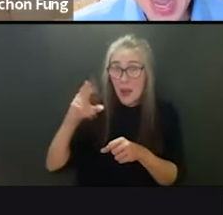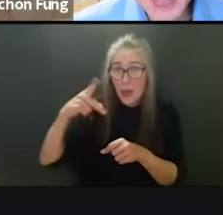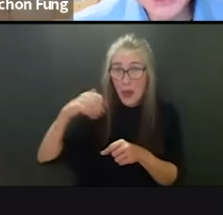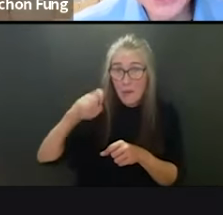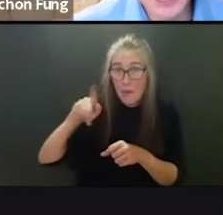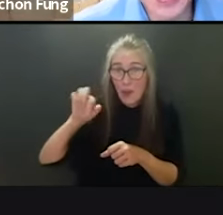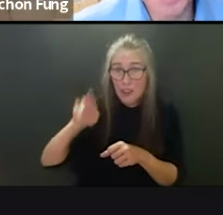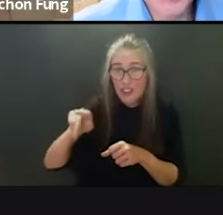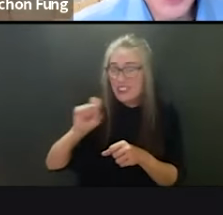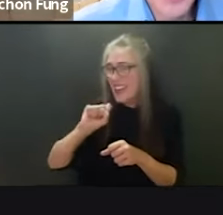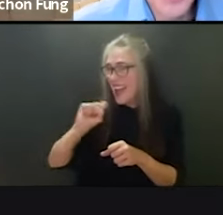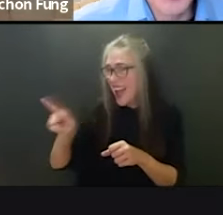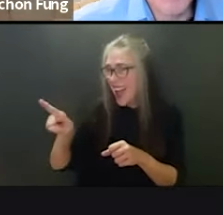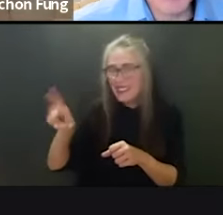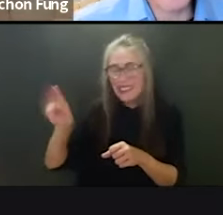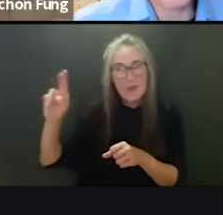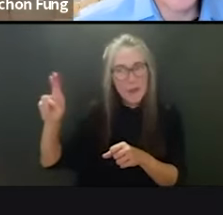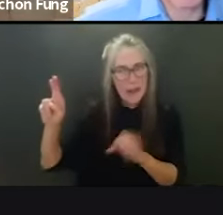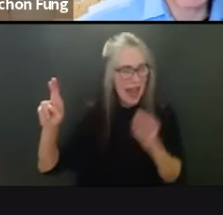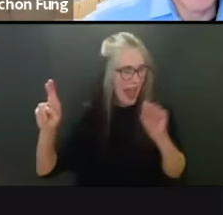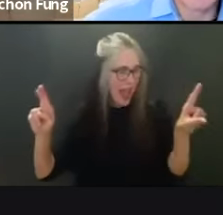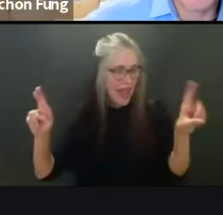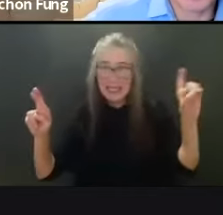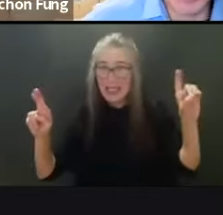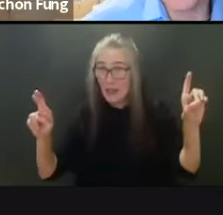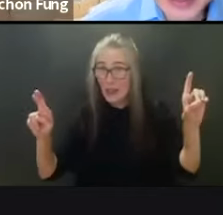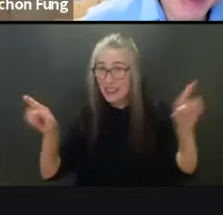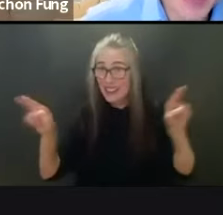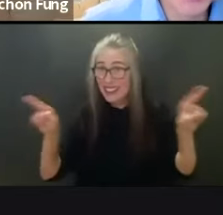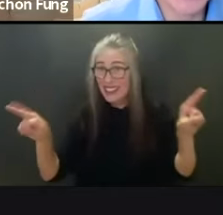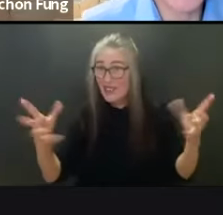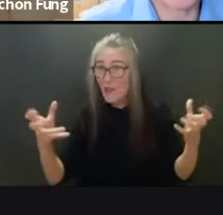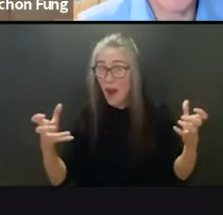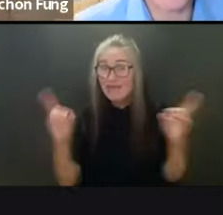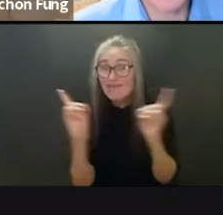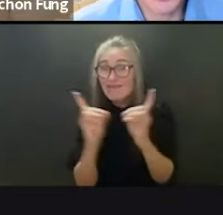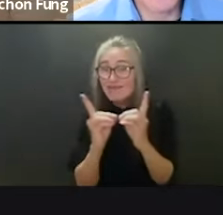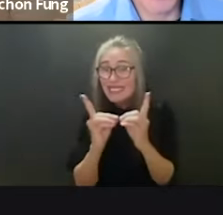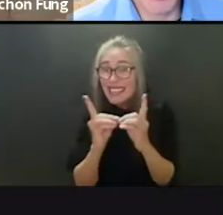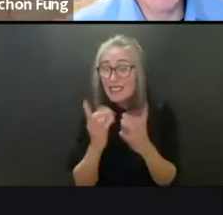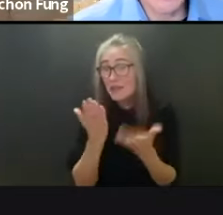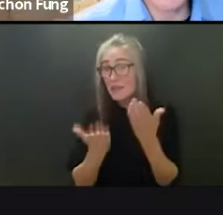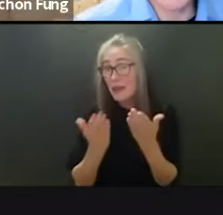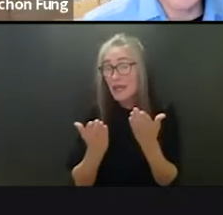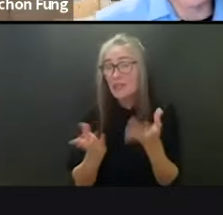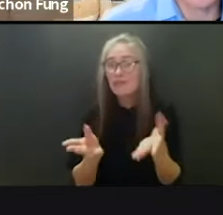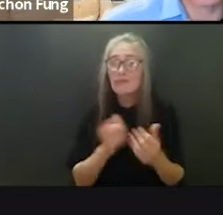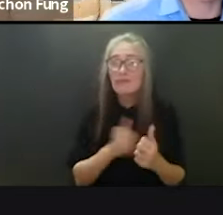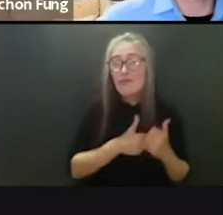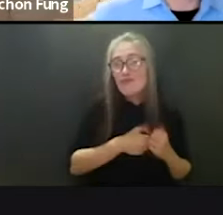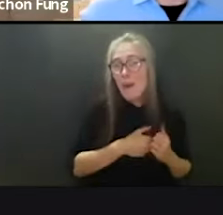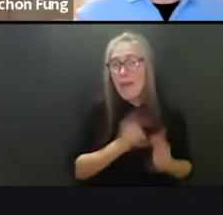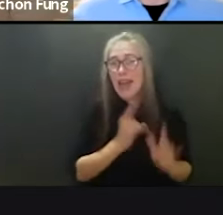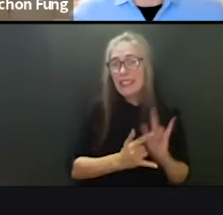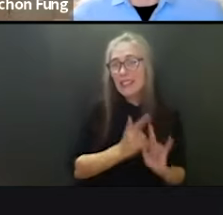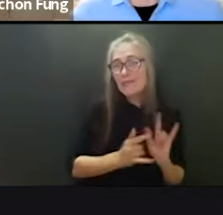asked Republicans and Democrats, people who lean Republican and Democratic, who are looking to get into